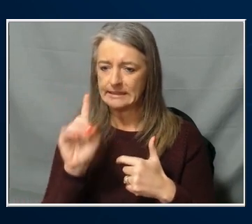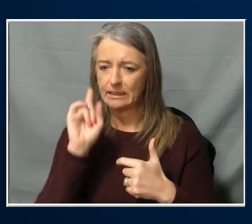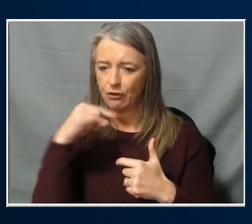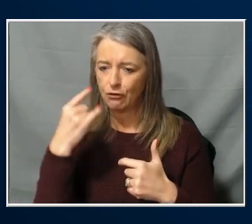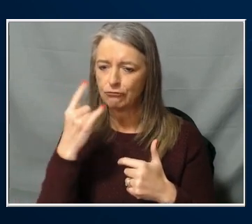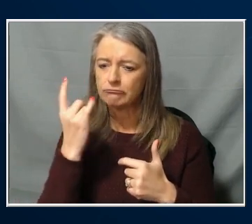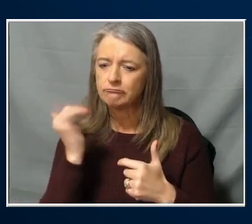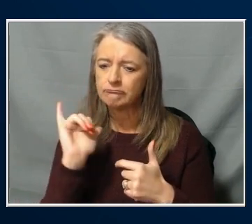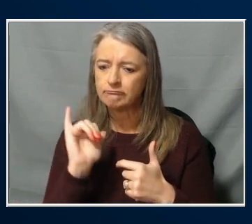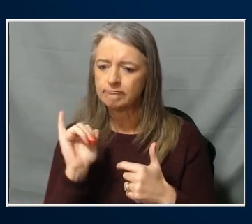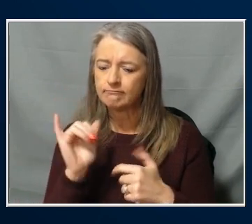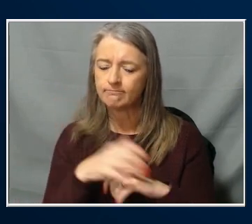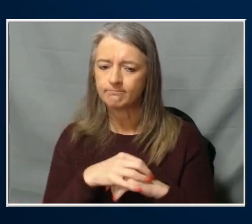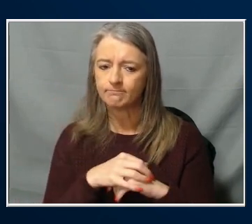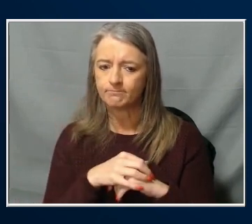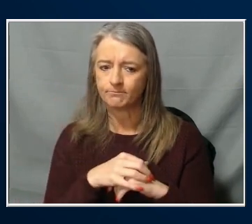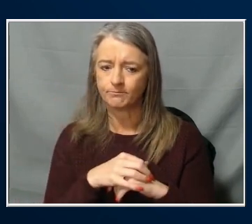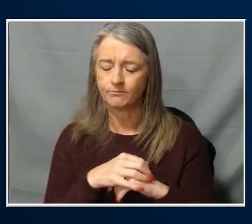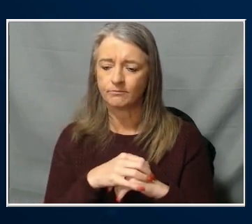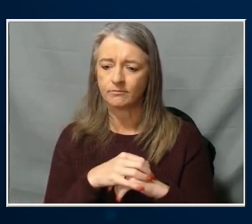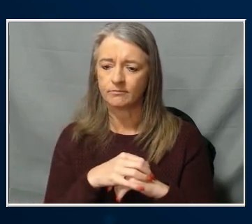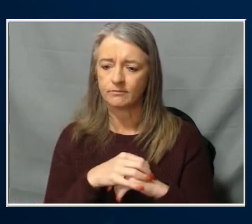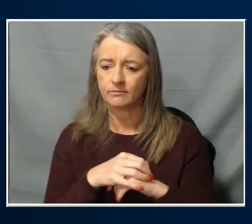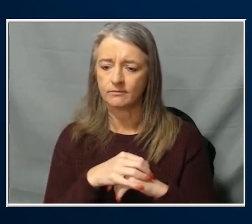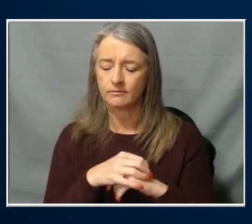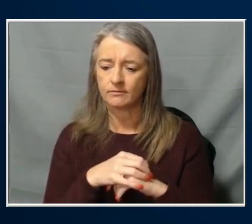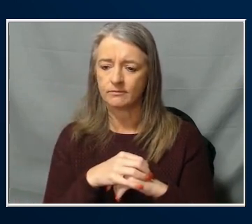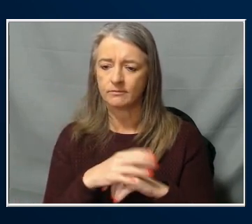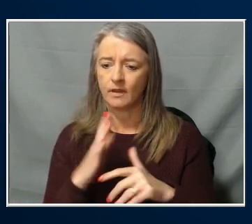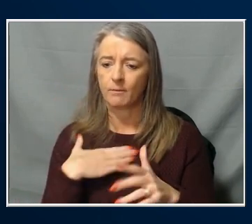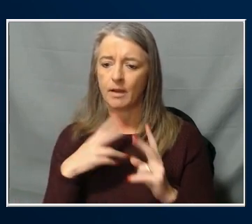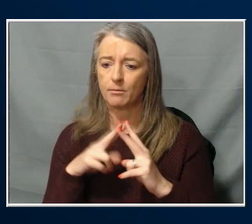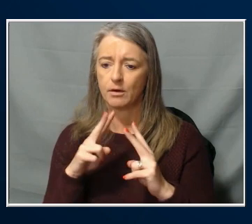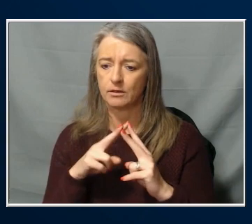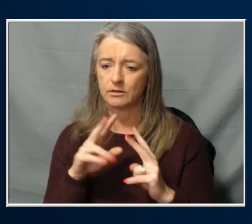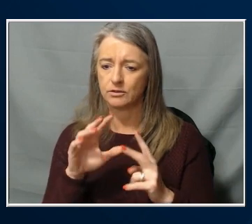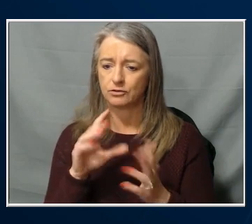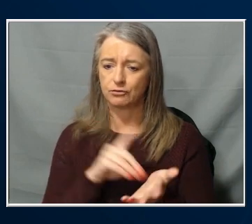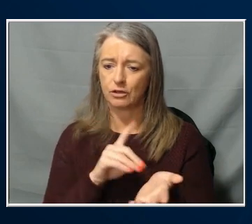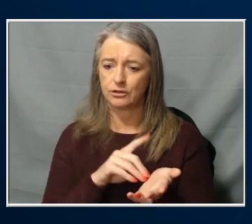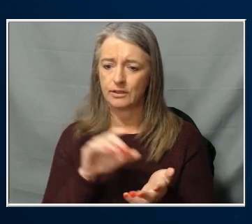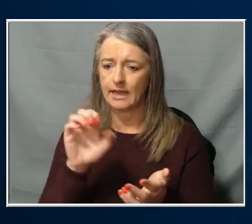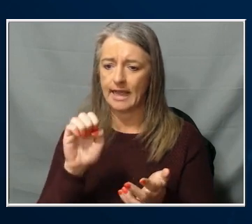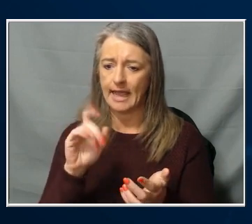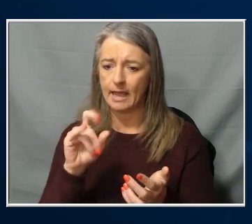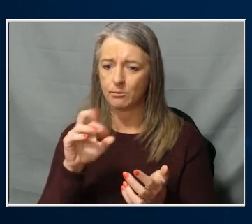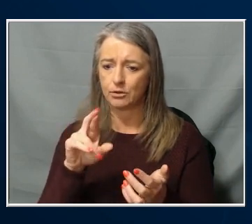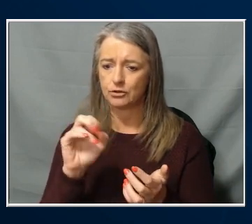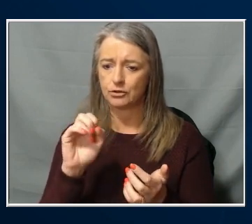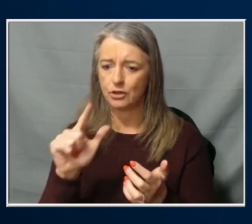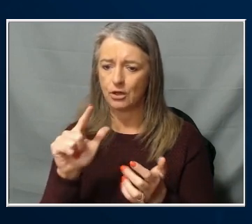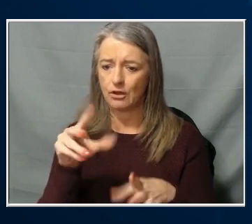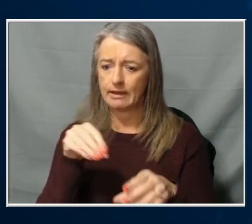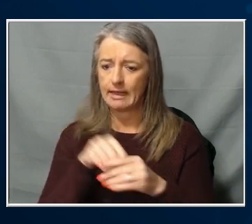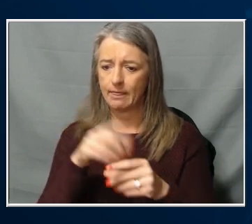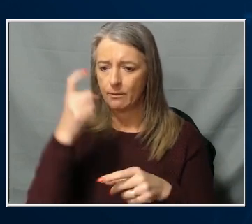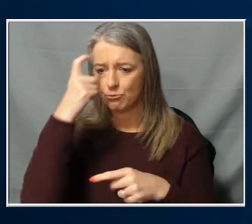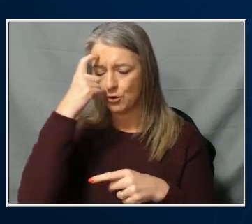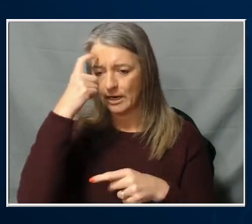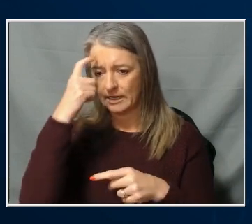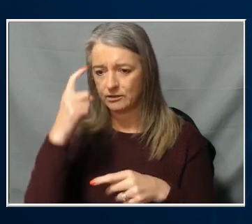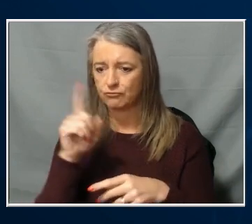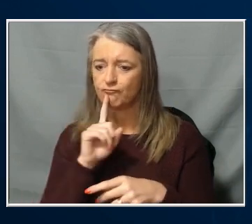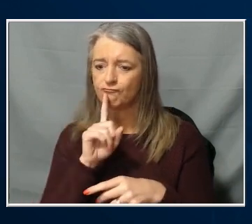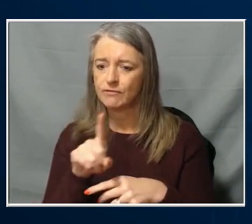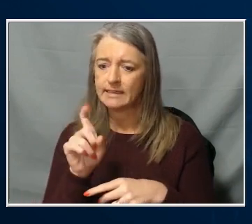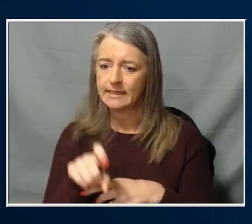spatially, particularly when my partner, Dr. Ebersol, gets to the point of being inside the brain. You really have to be